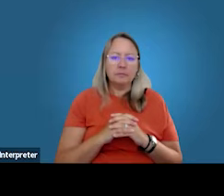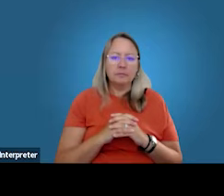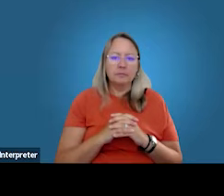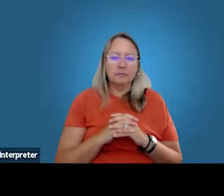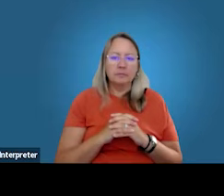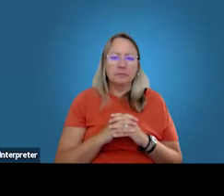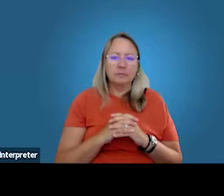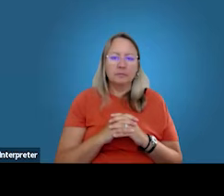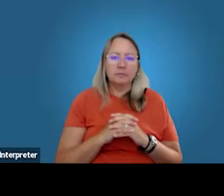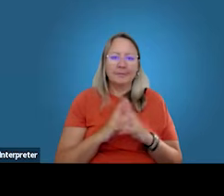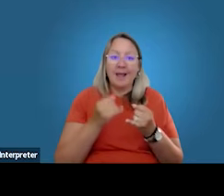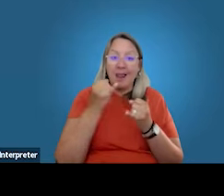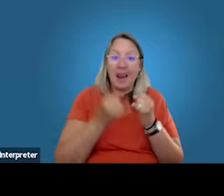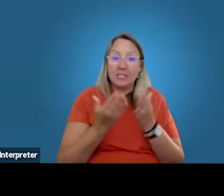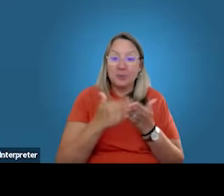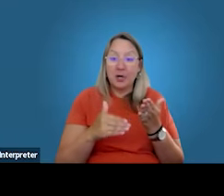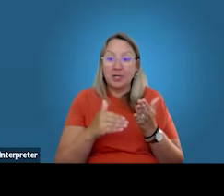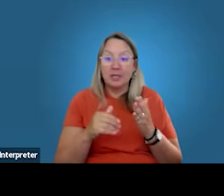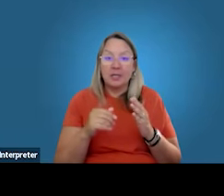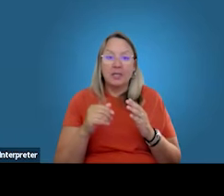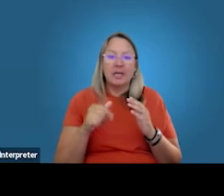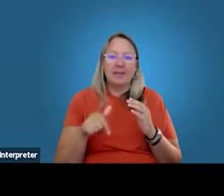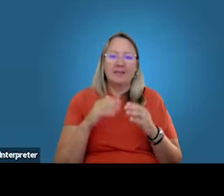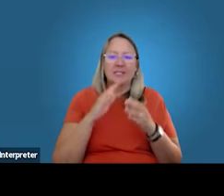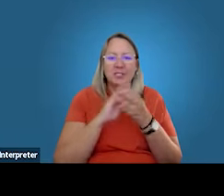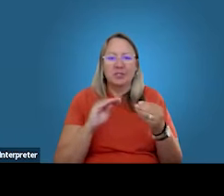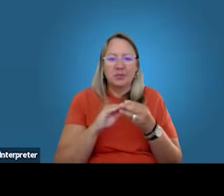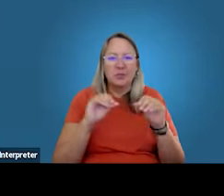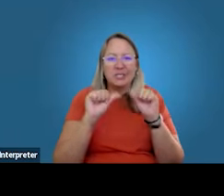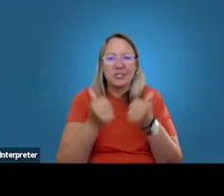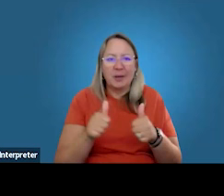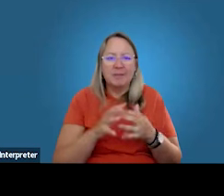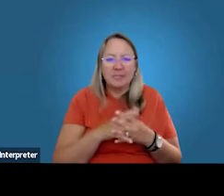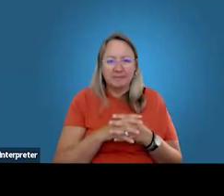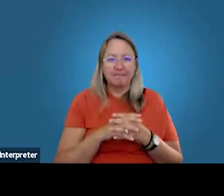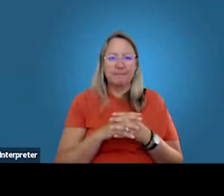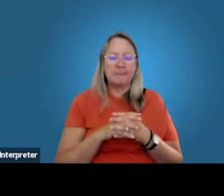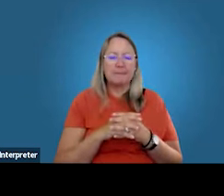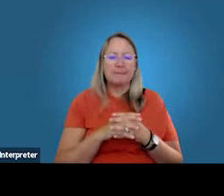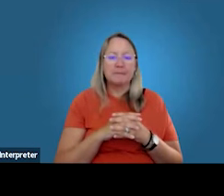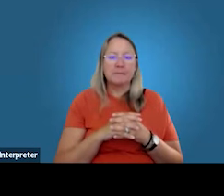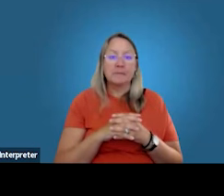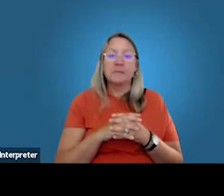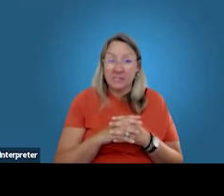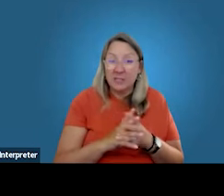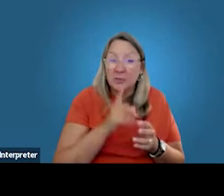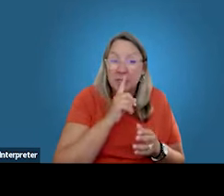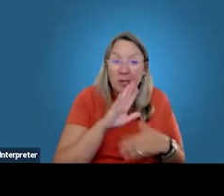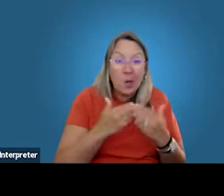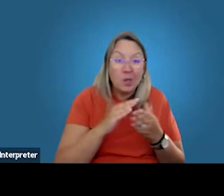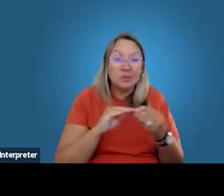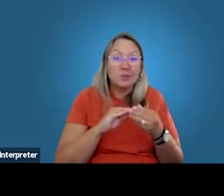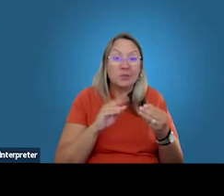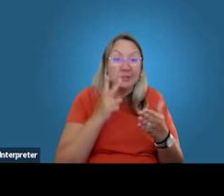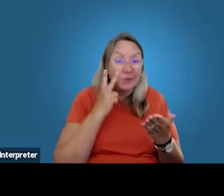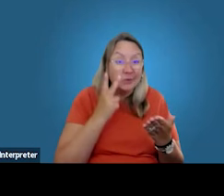So then we're going to go on to our last section, and this is story shapes. The reality is that all stories that you